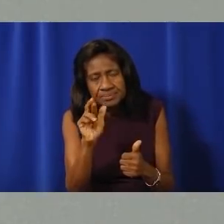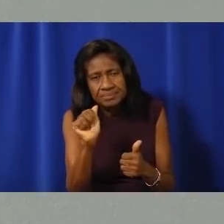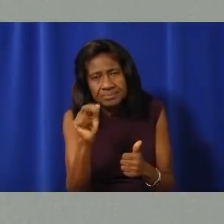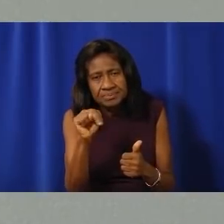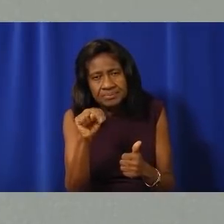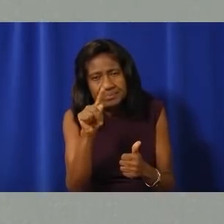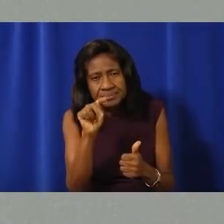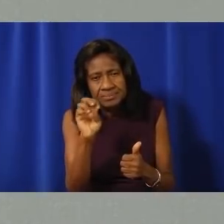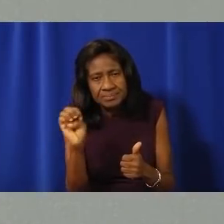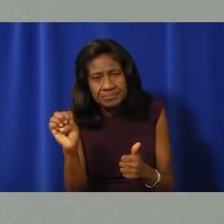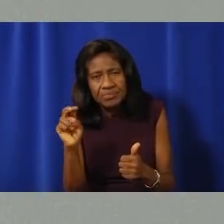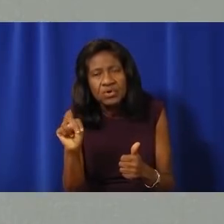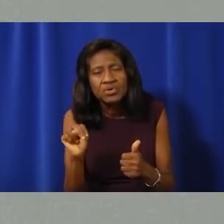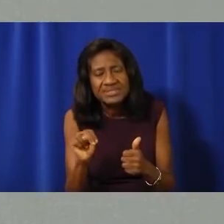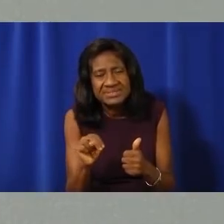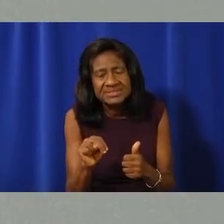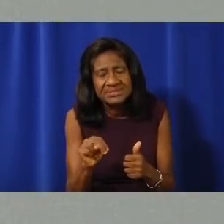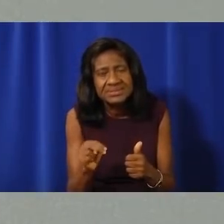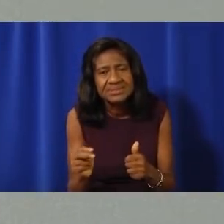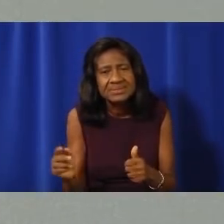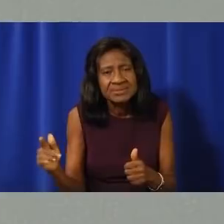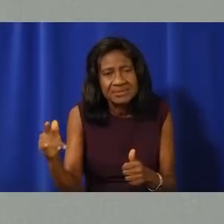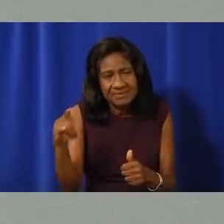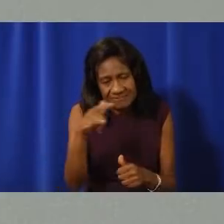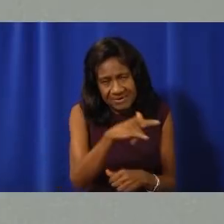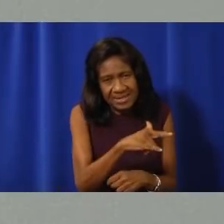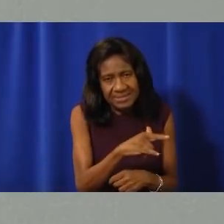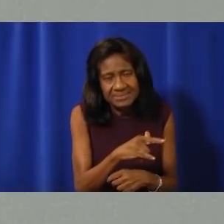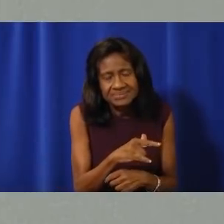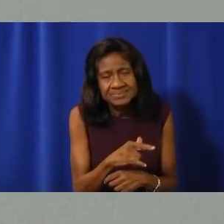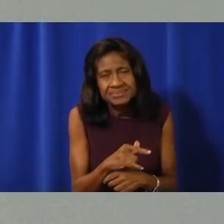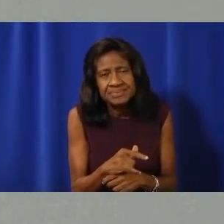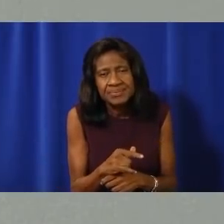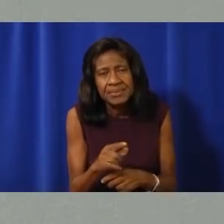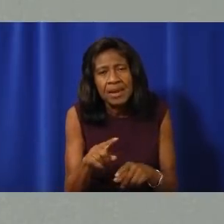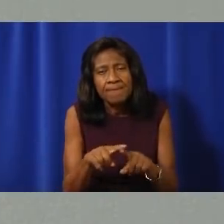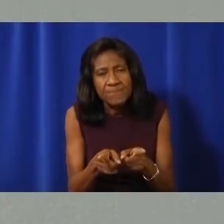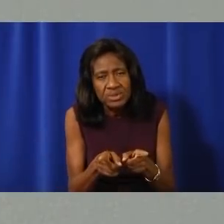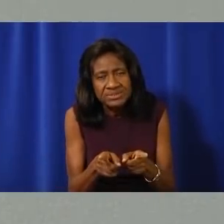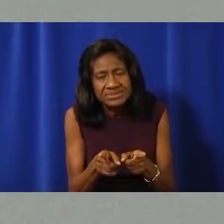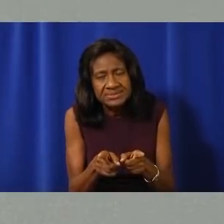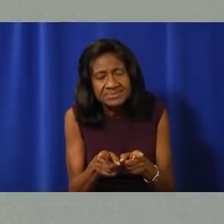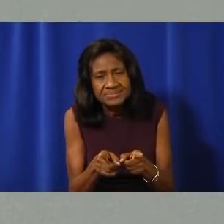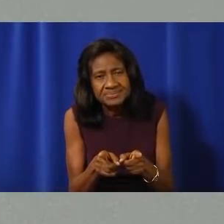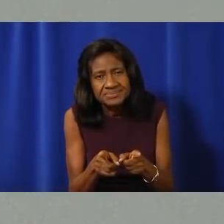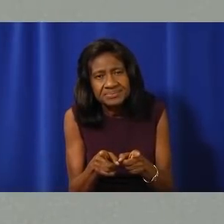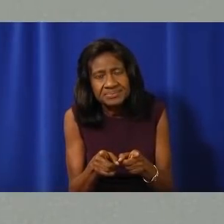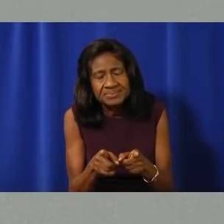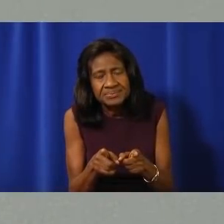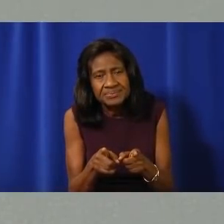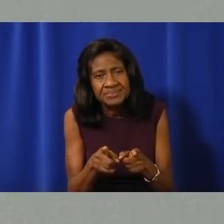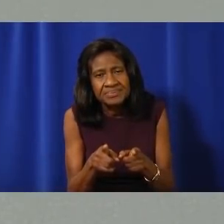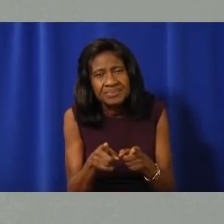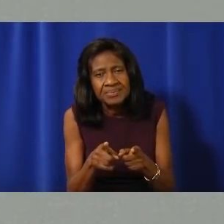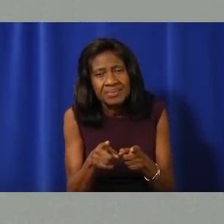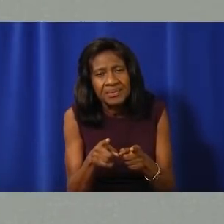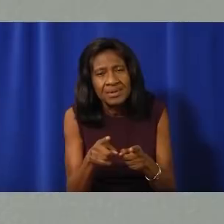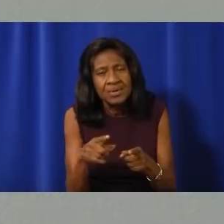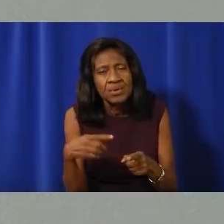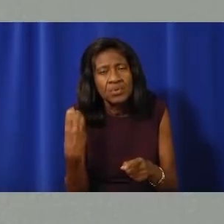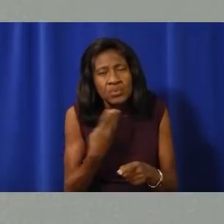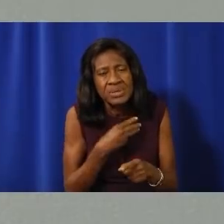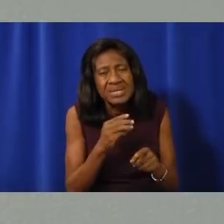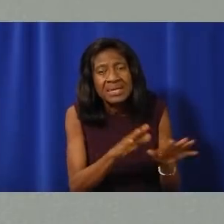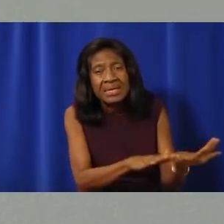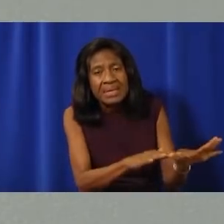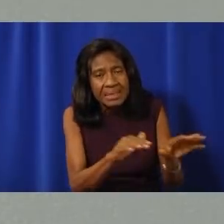to really just 5 days. So instead of trying to change the pre-flight testing, we leave that